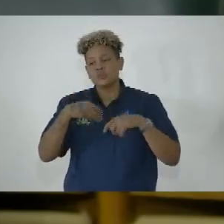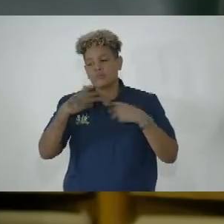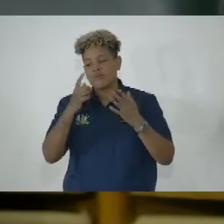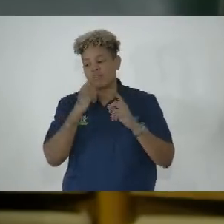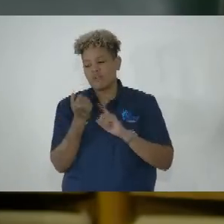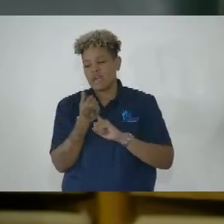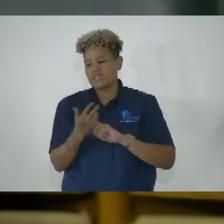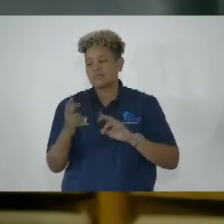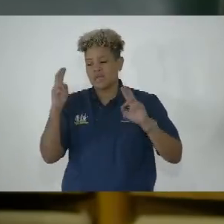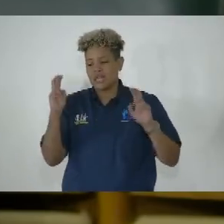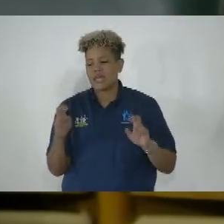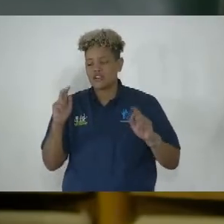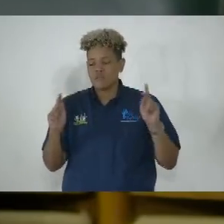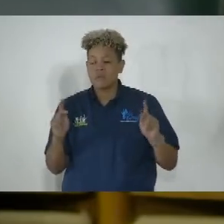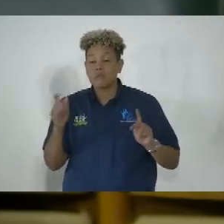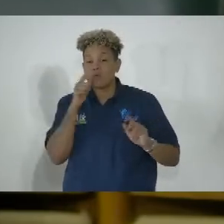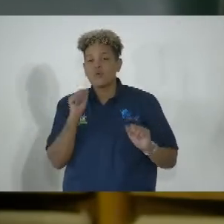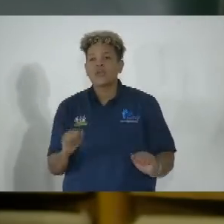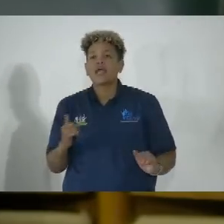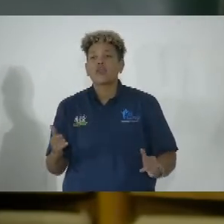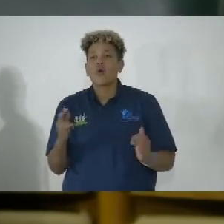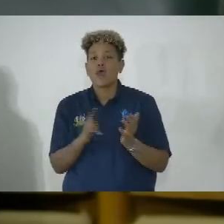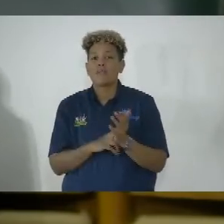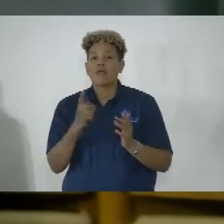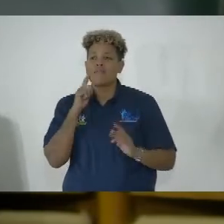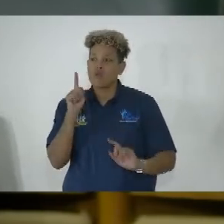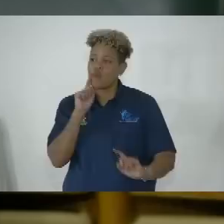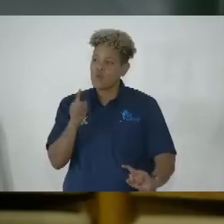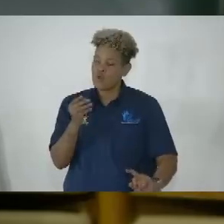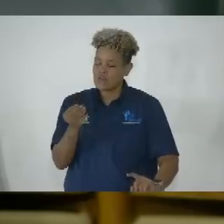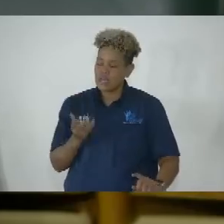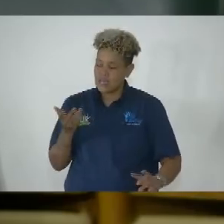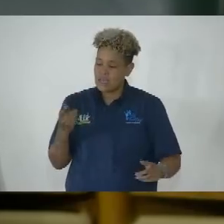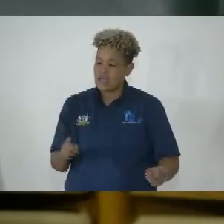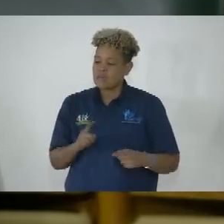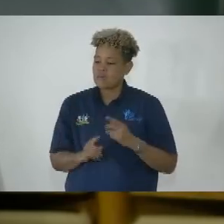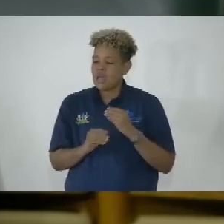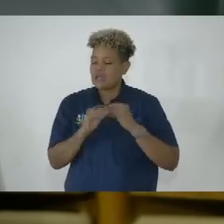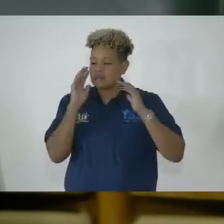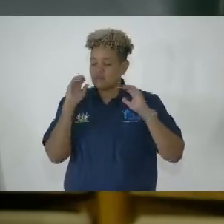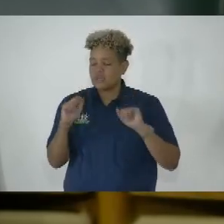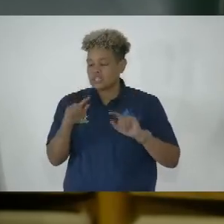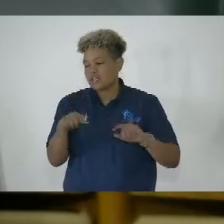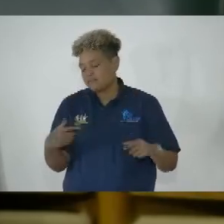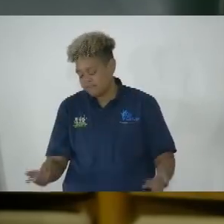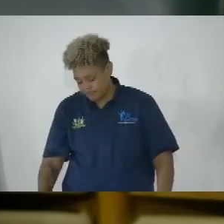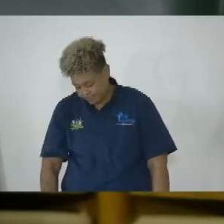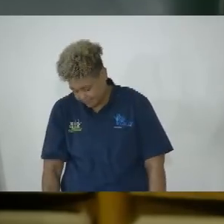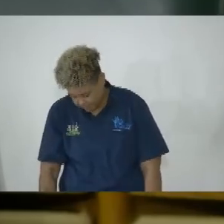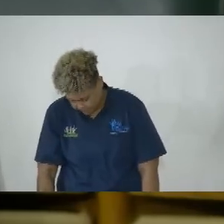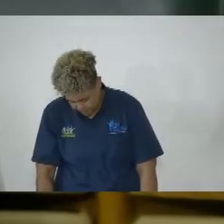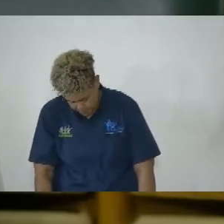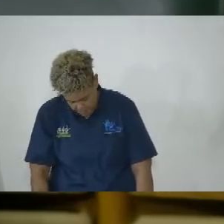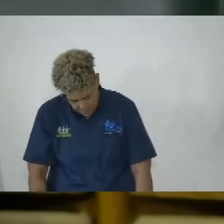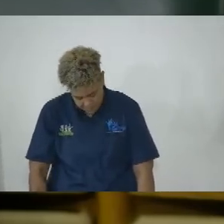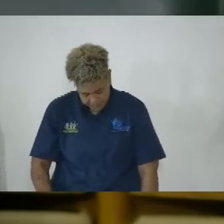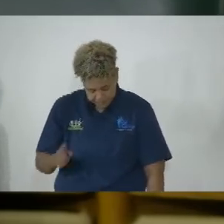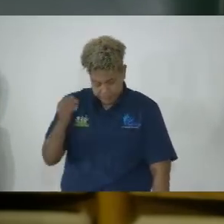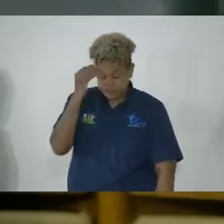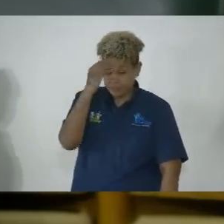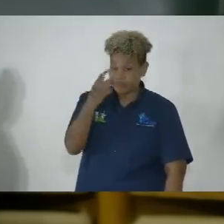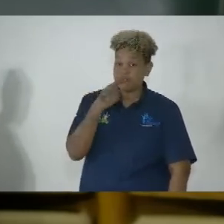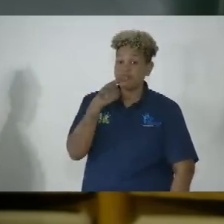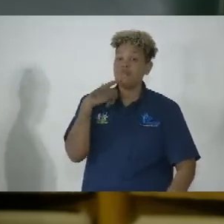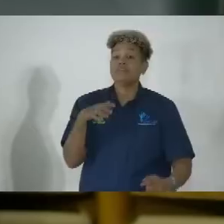expanded category of persons who may now apply for an order. And, Mr. President, as indicated earlier,